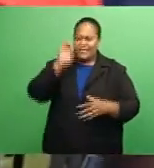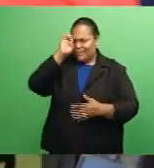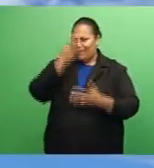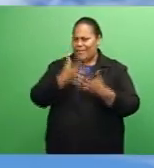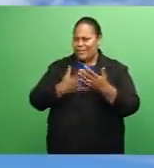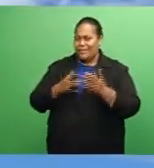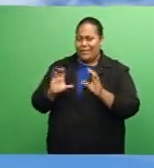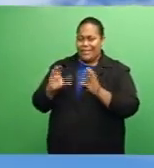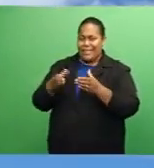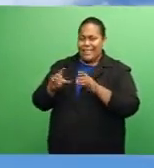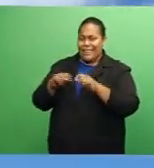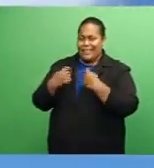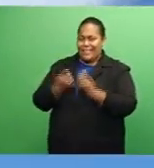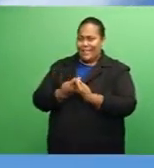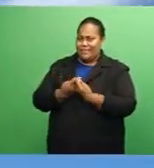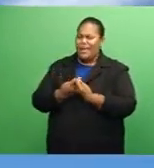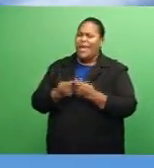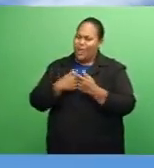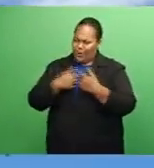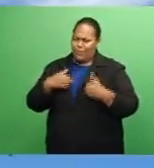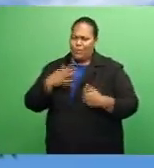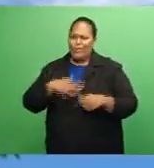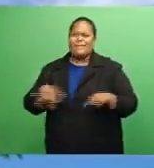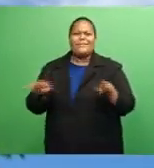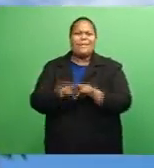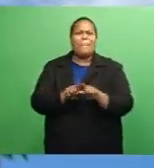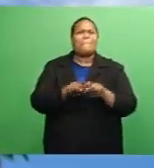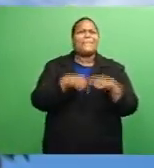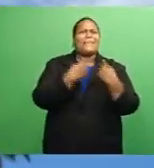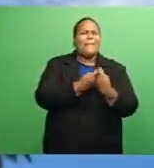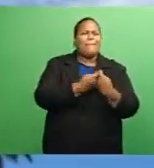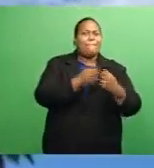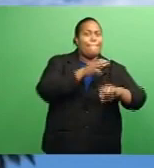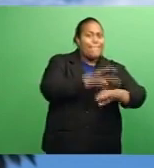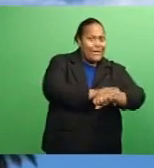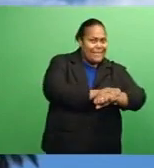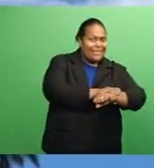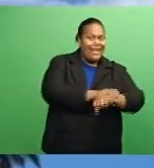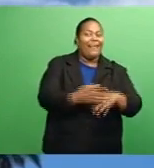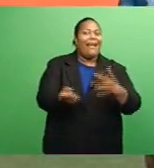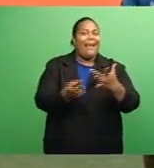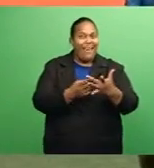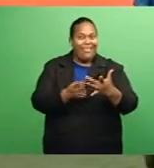team like police, Tambantamu, we learn